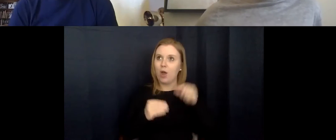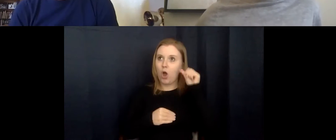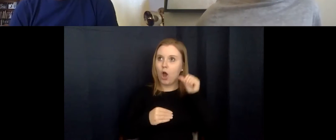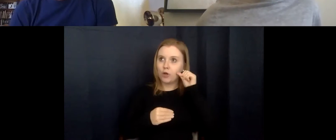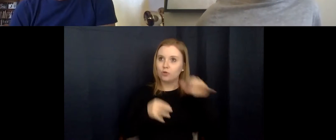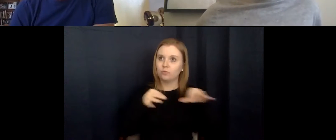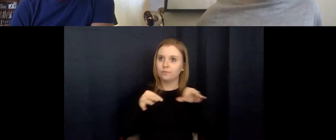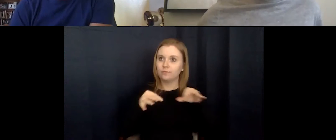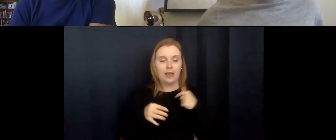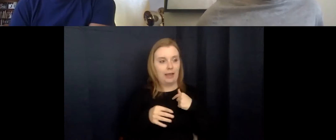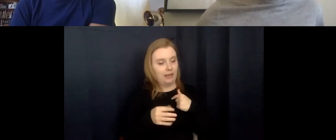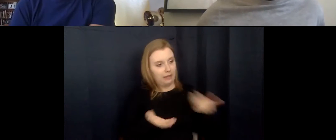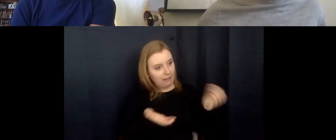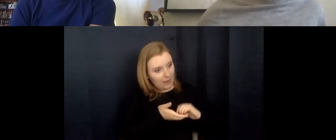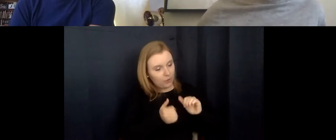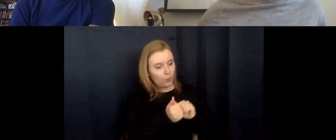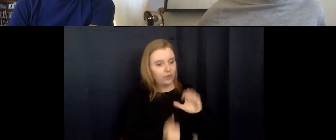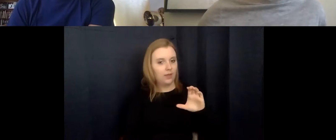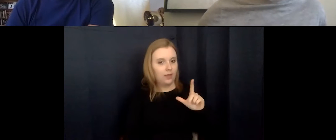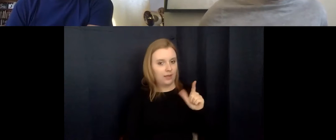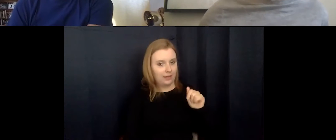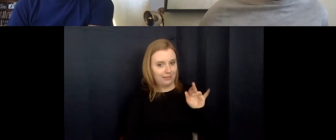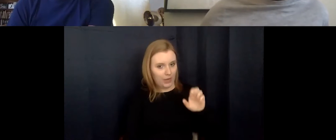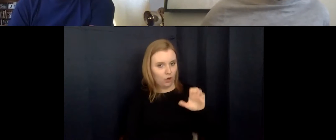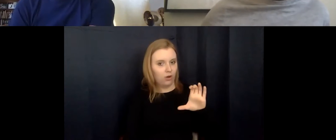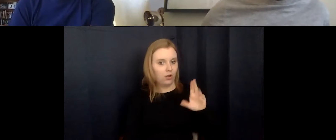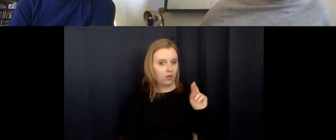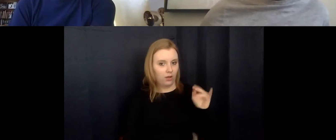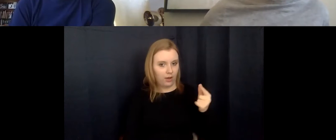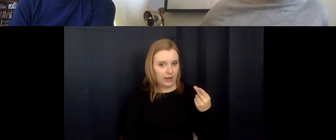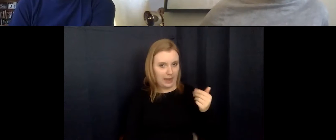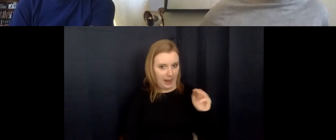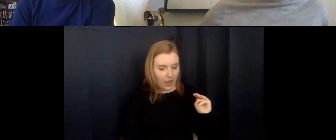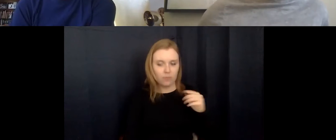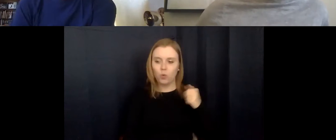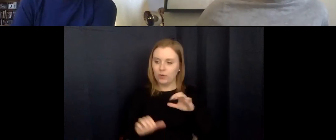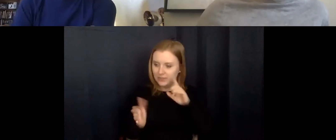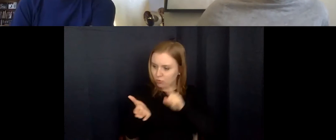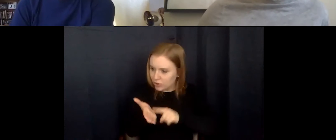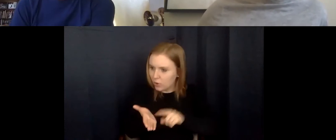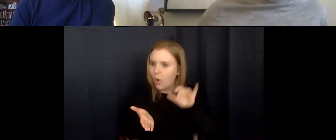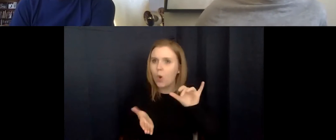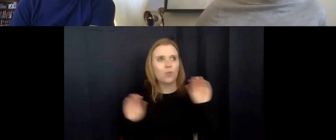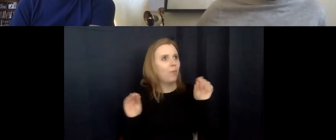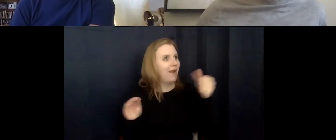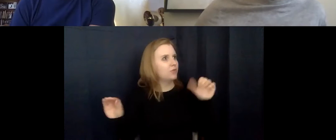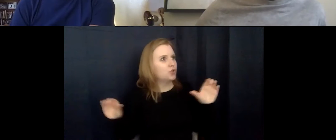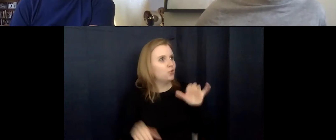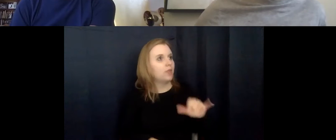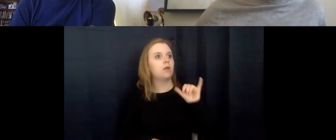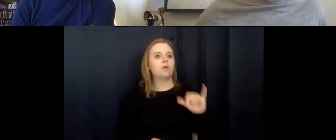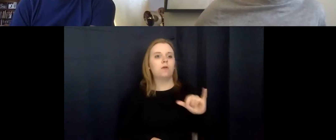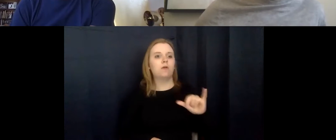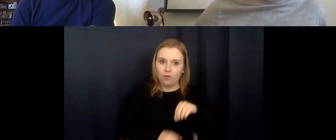with Claire Cunningham in our last project, and doing a bunch of research, and then realizing, oh wait, nobody's doing that in